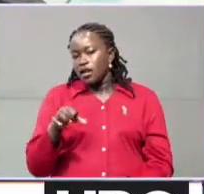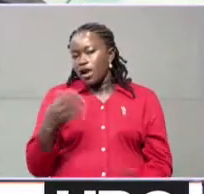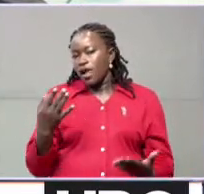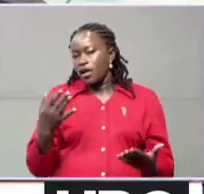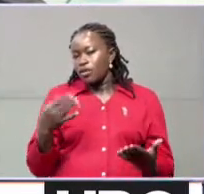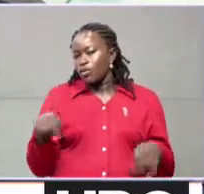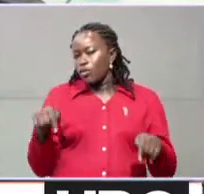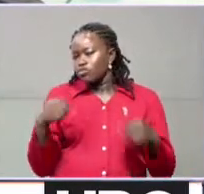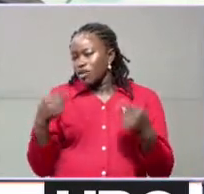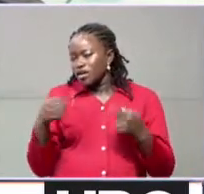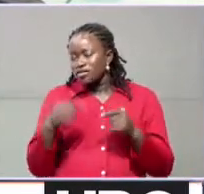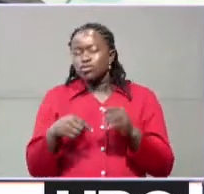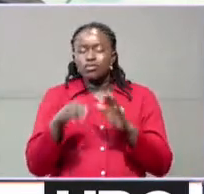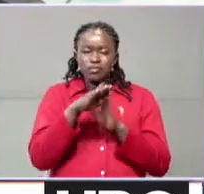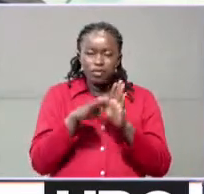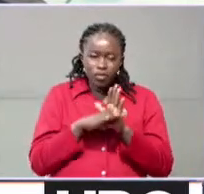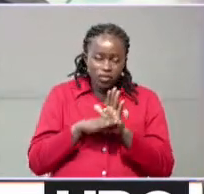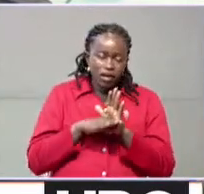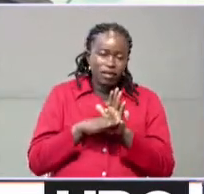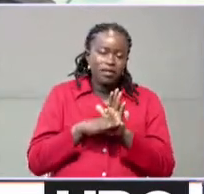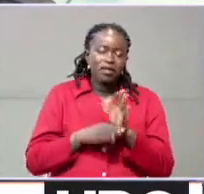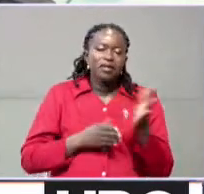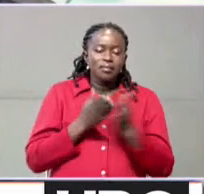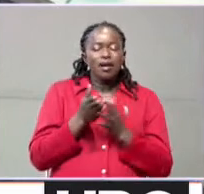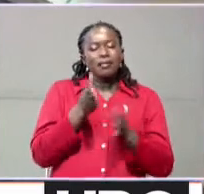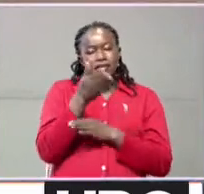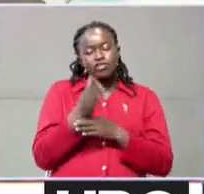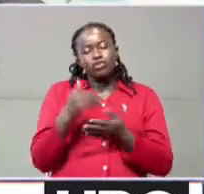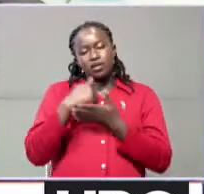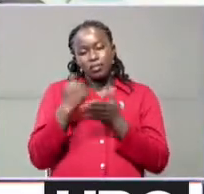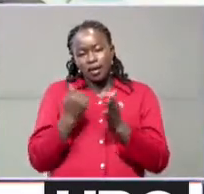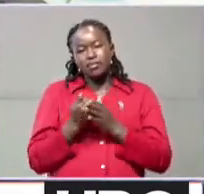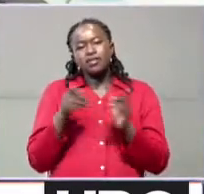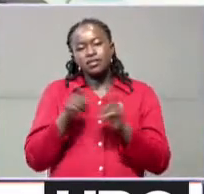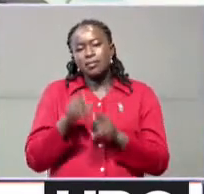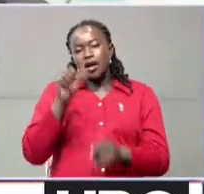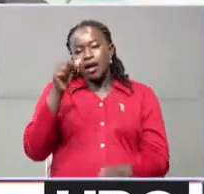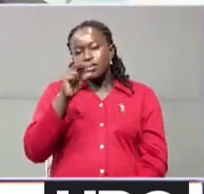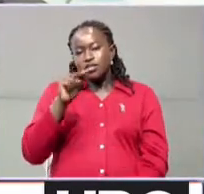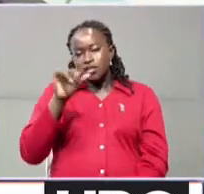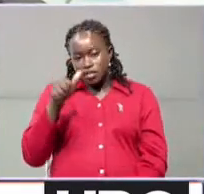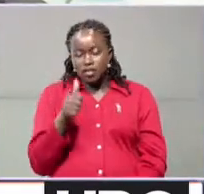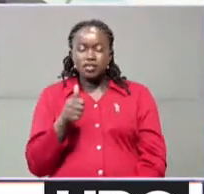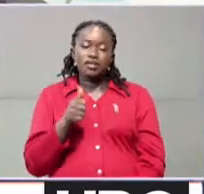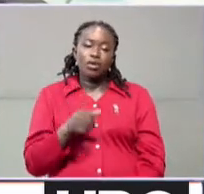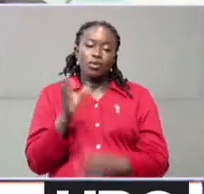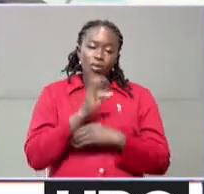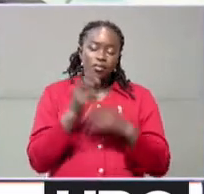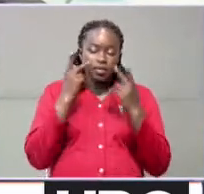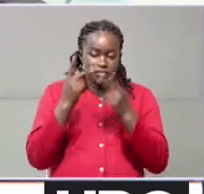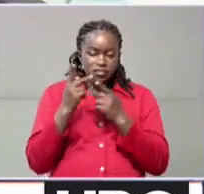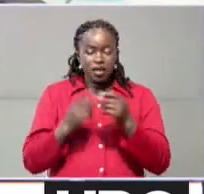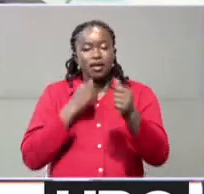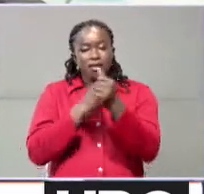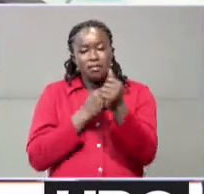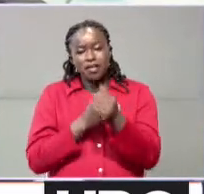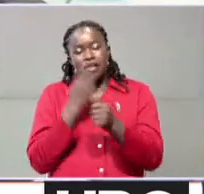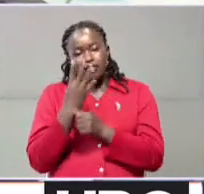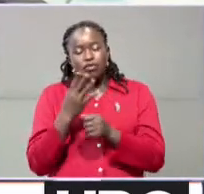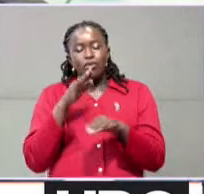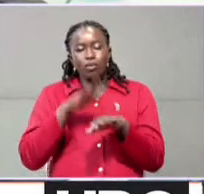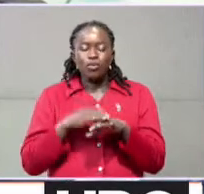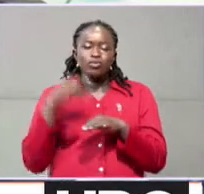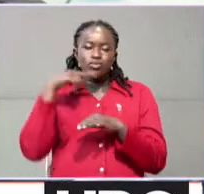of programs by ministries departments and agencies the committee observed that pillar 4 on social